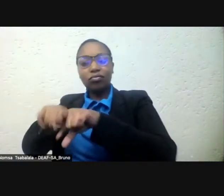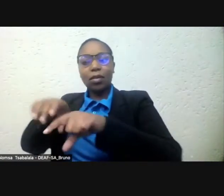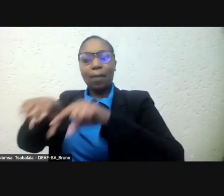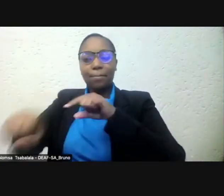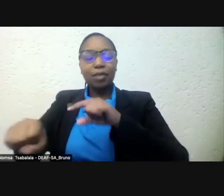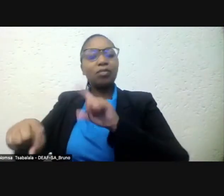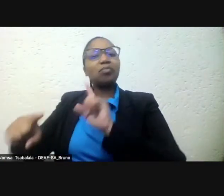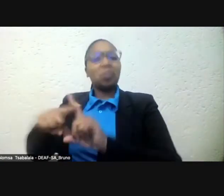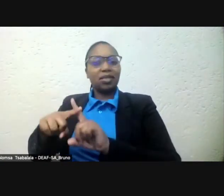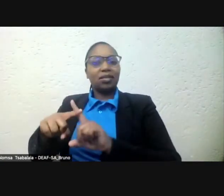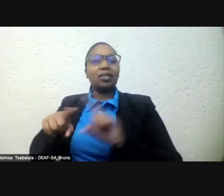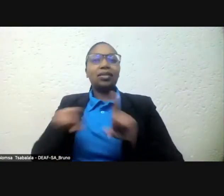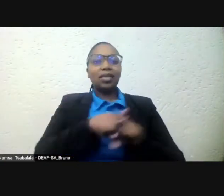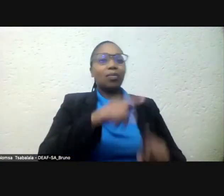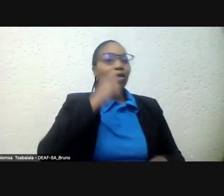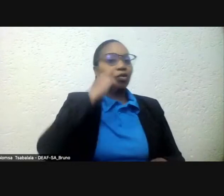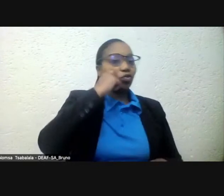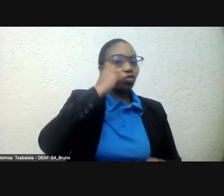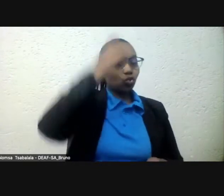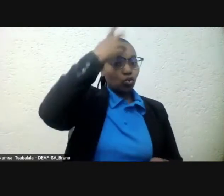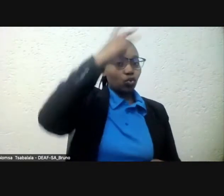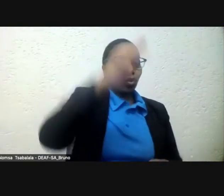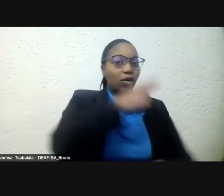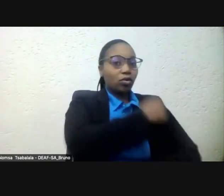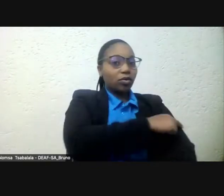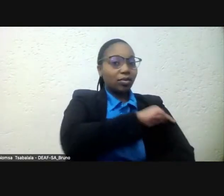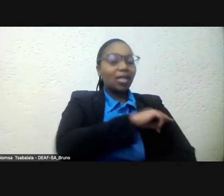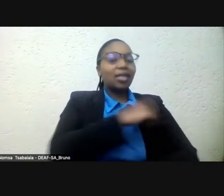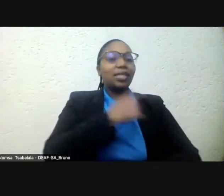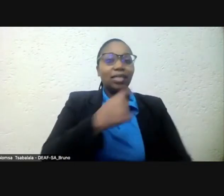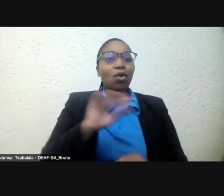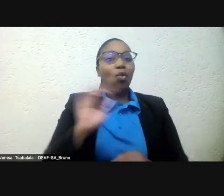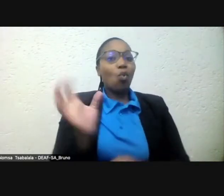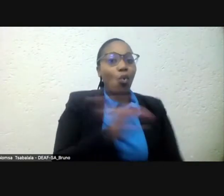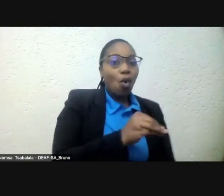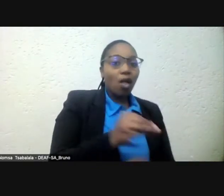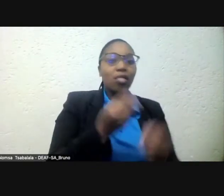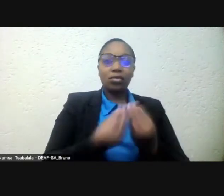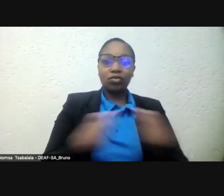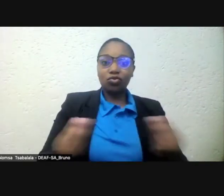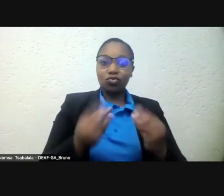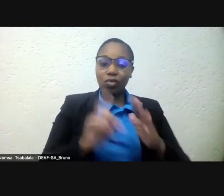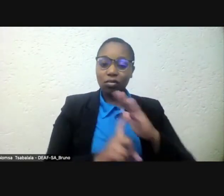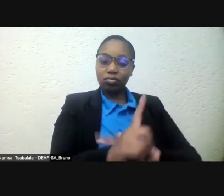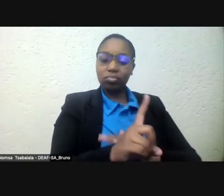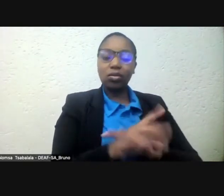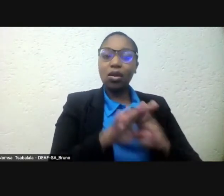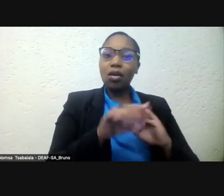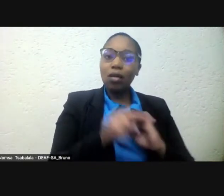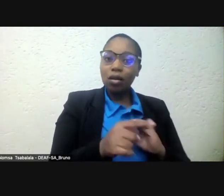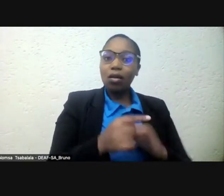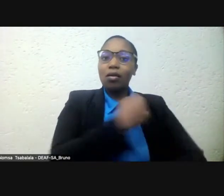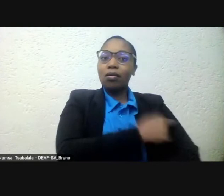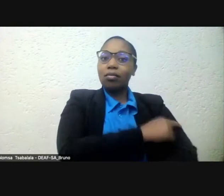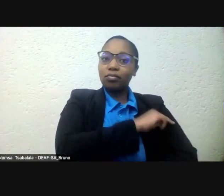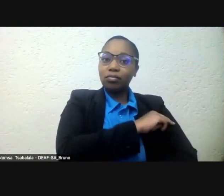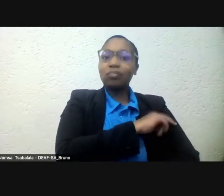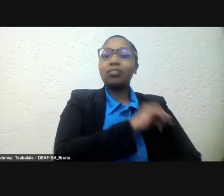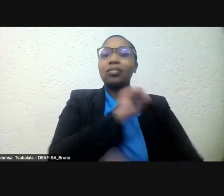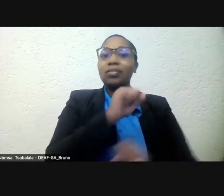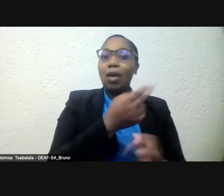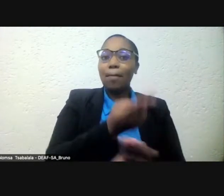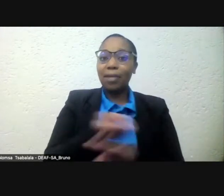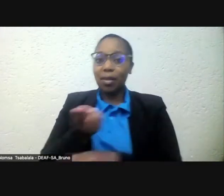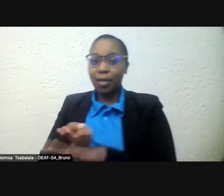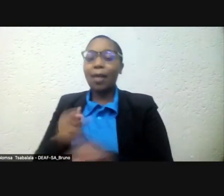with us that of all the children that were admitted, all those 12 to 18 who were admitted were not vaccinated, even though they were eligible. And the